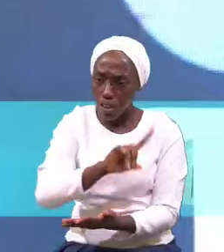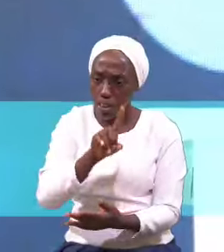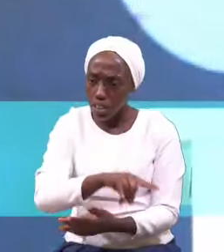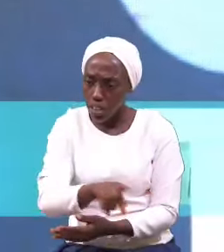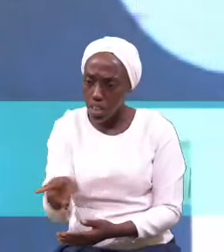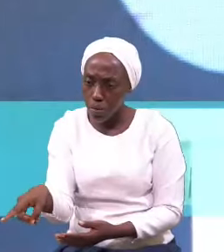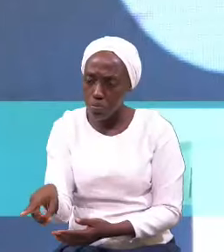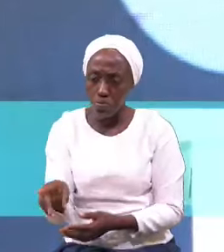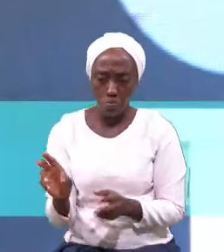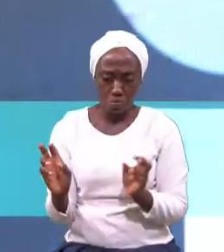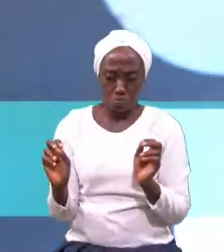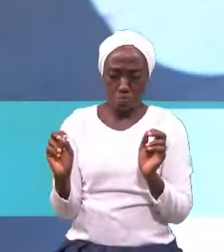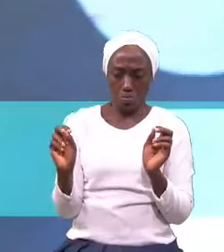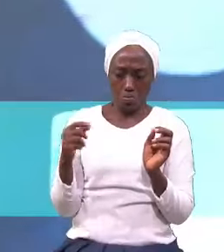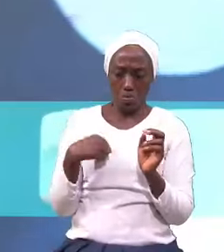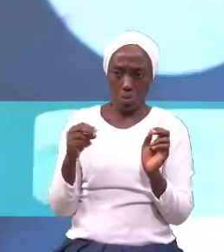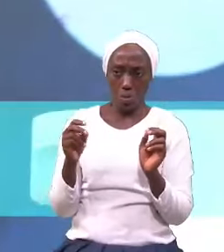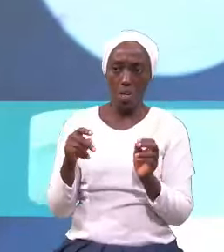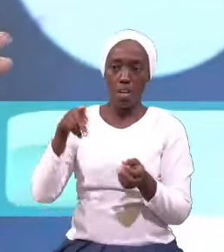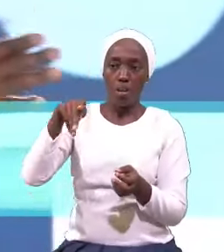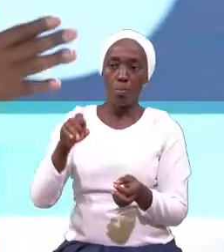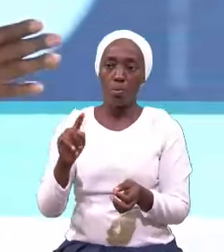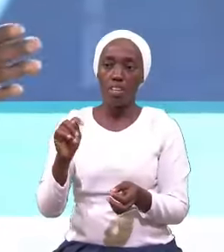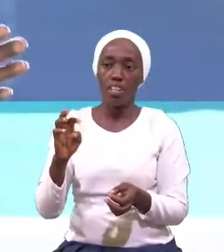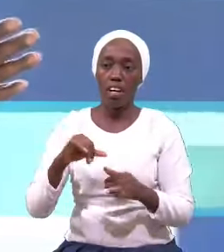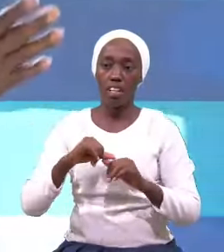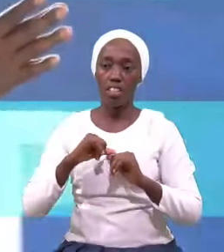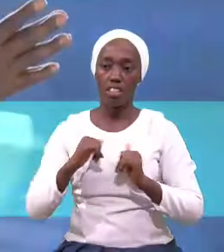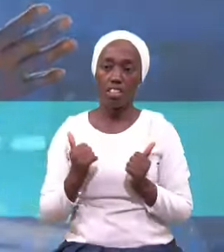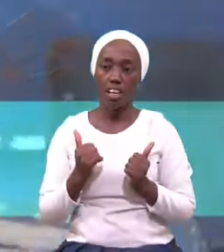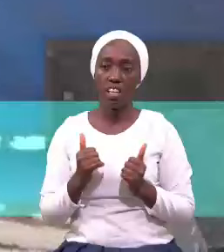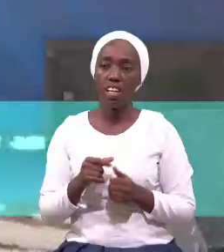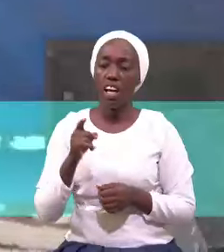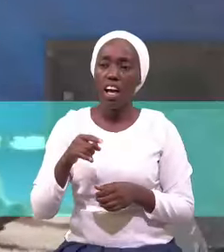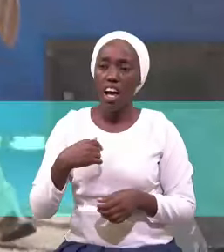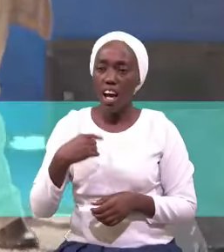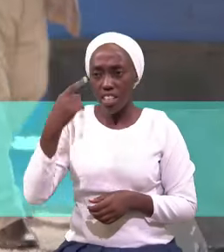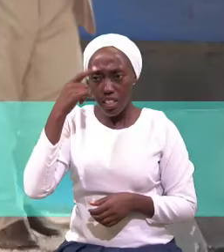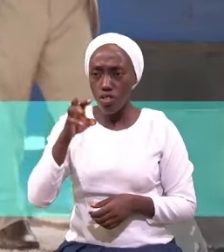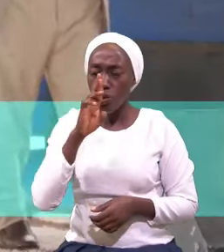seen the man. I think you are a disciple of Jesus.